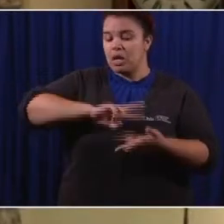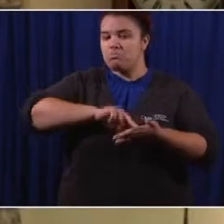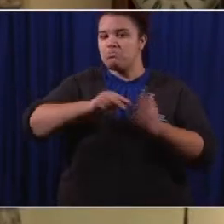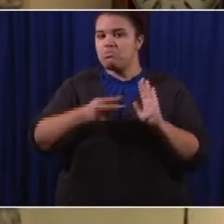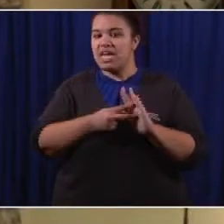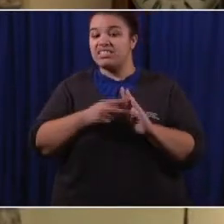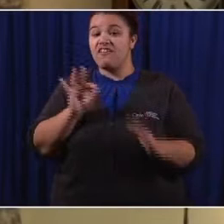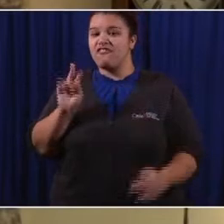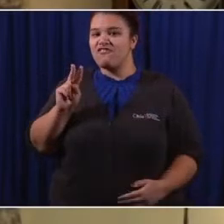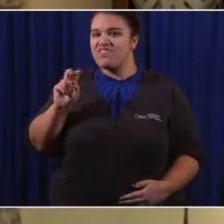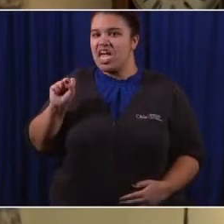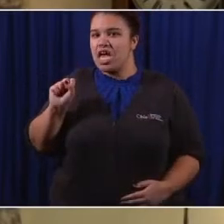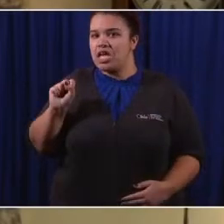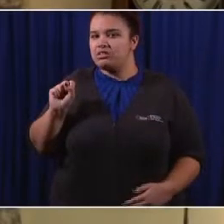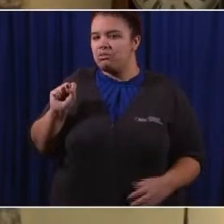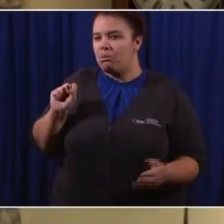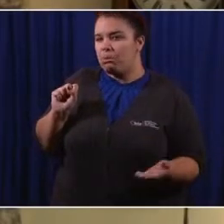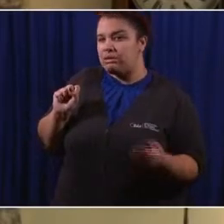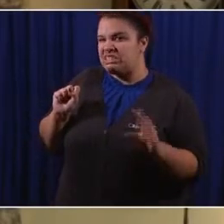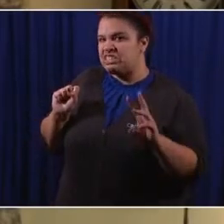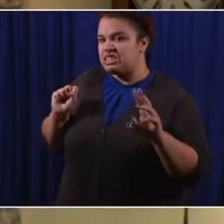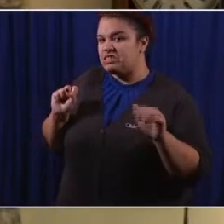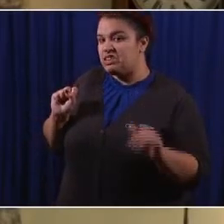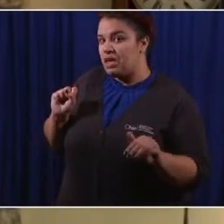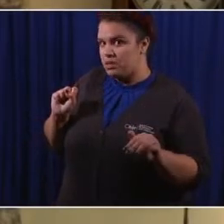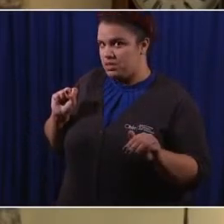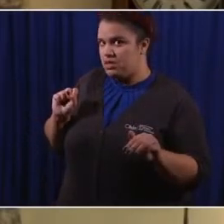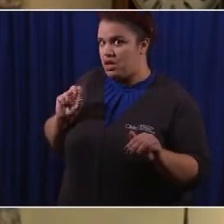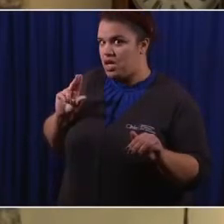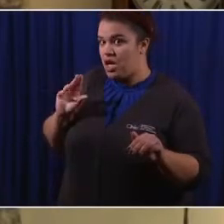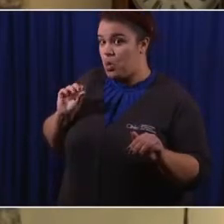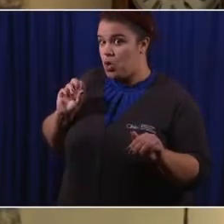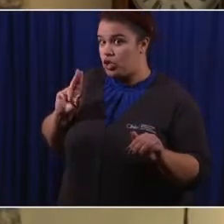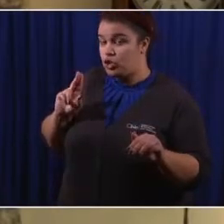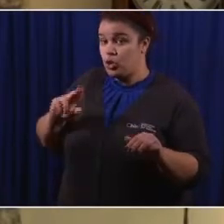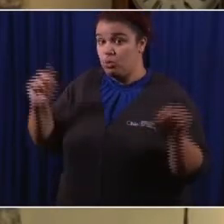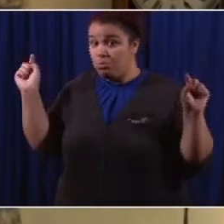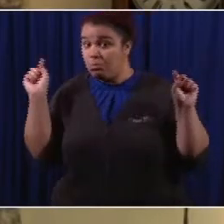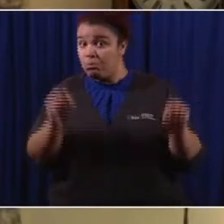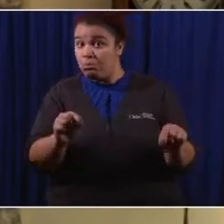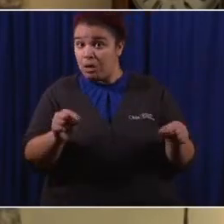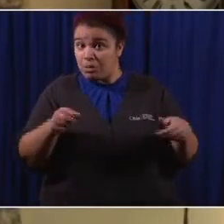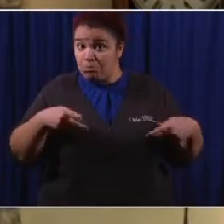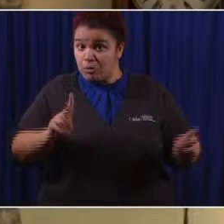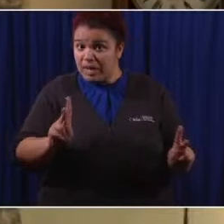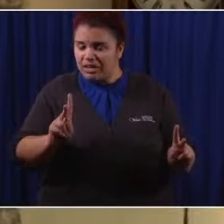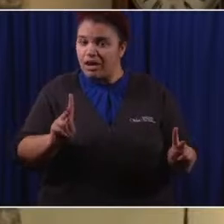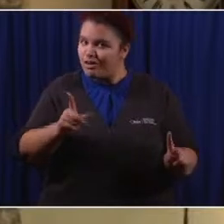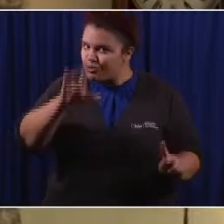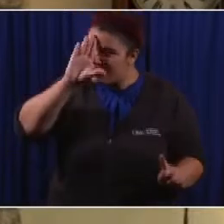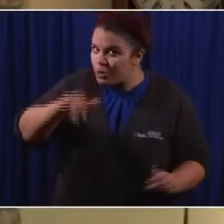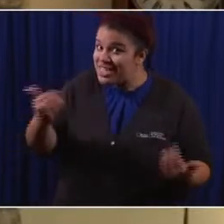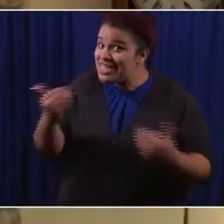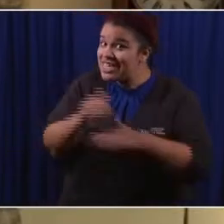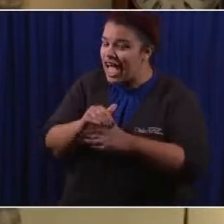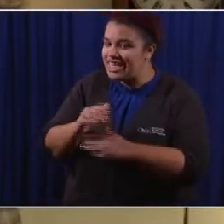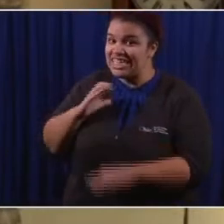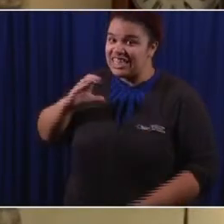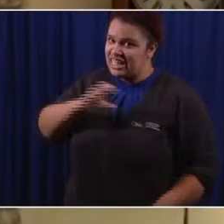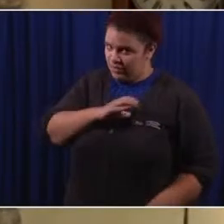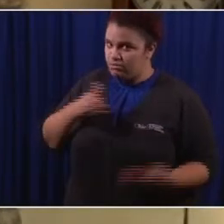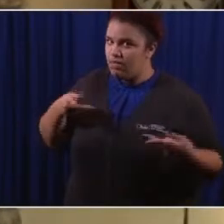let's say, for example, 6,000 fans at Ohio Stadium, as will be at the game tonight? Jim, you're talking